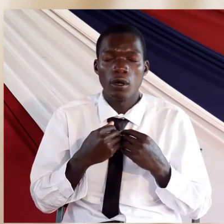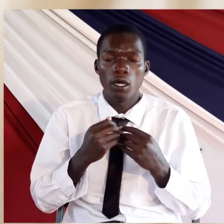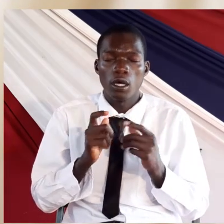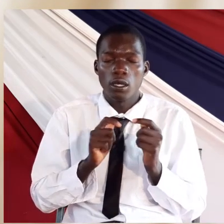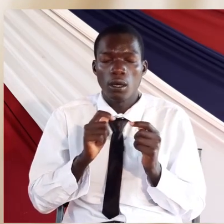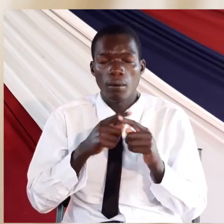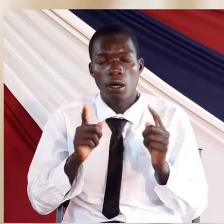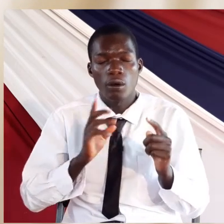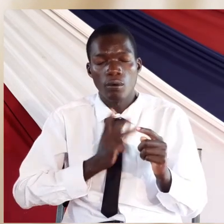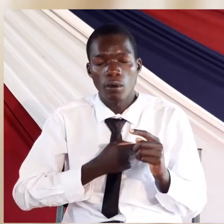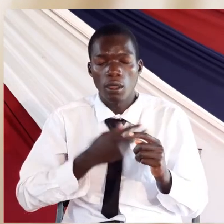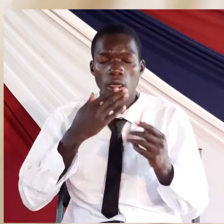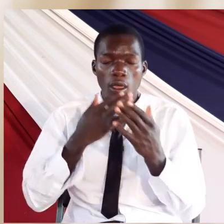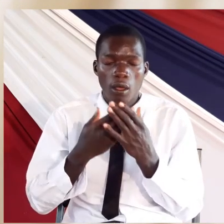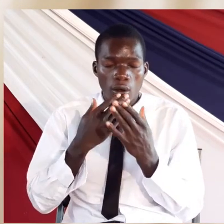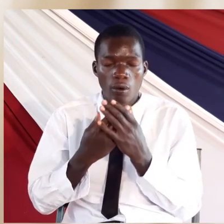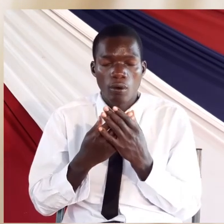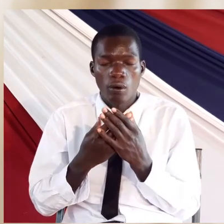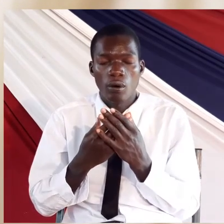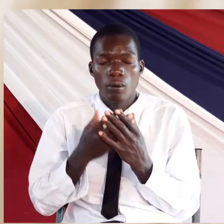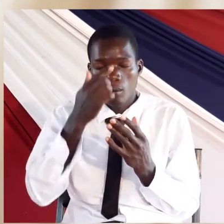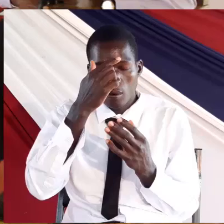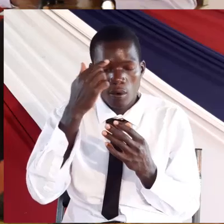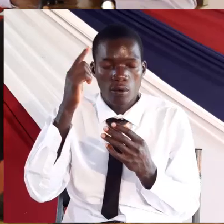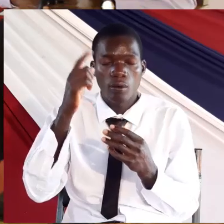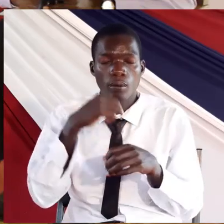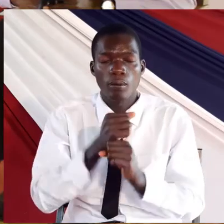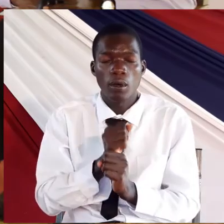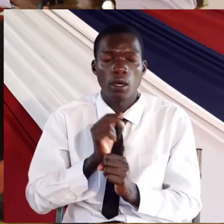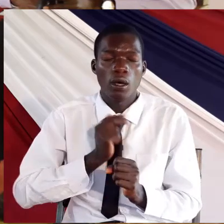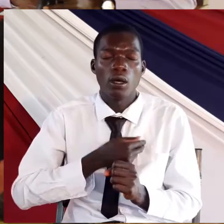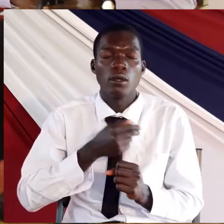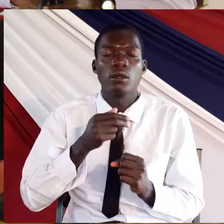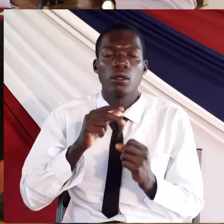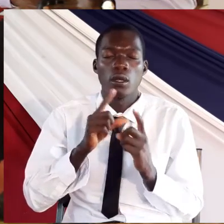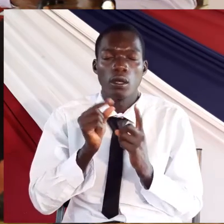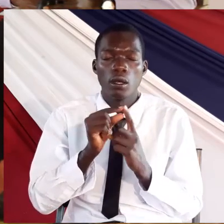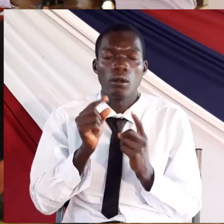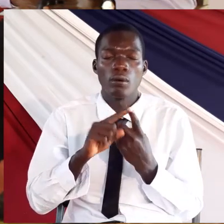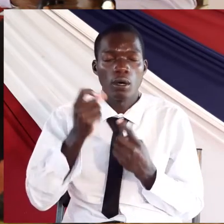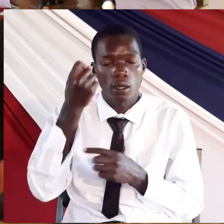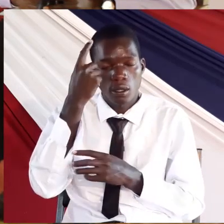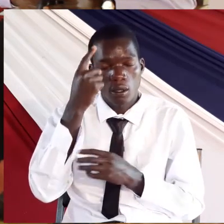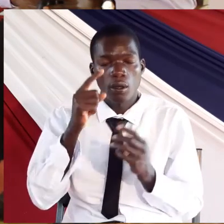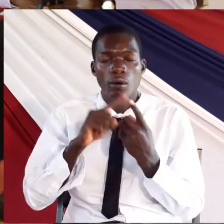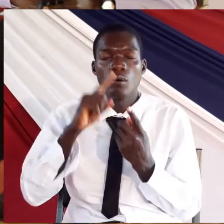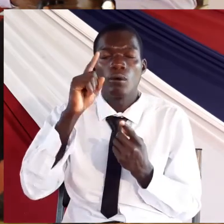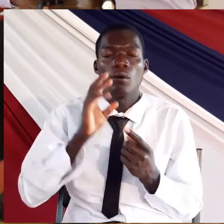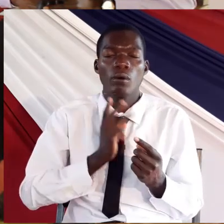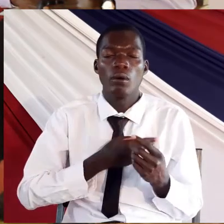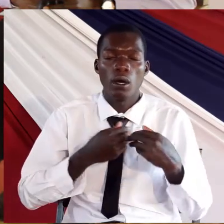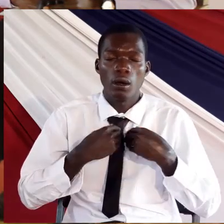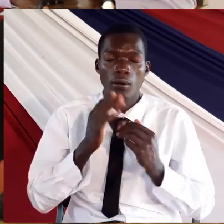but we thank you because you, the entrance of your word gives understanding. Through you, we have